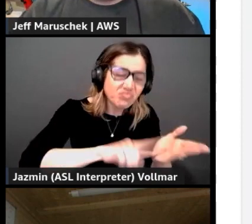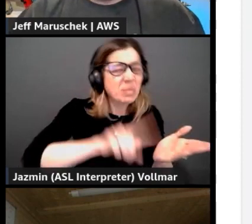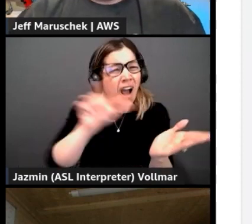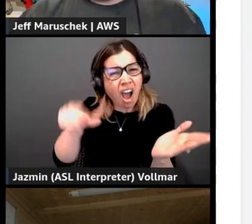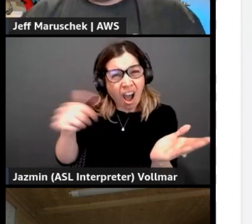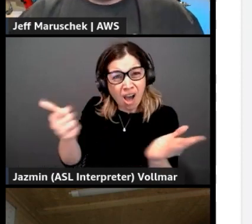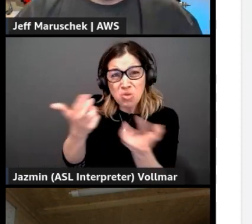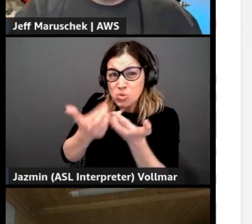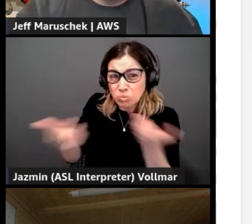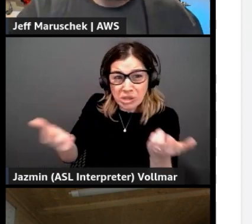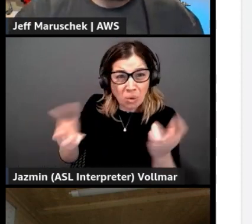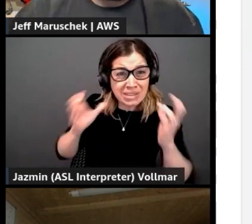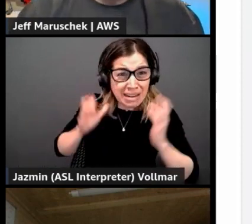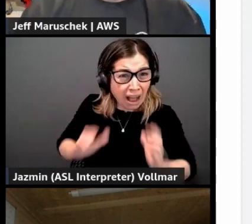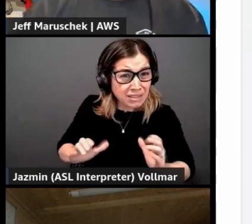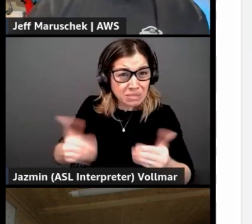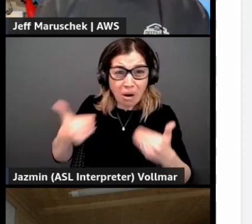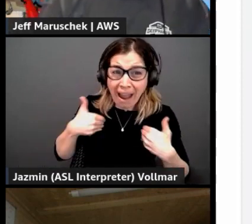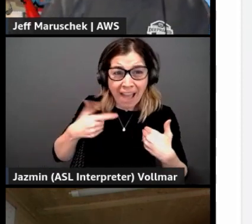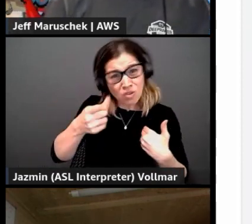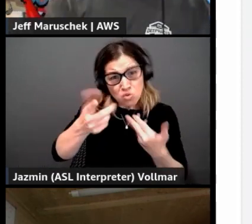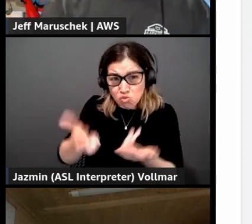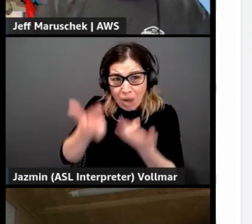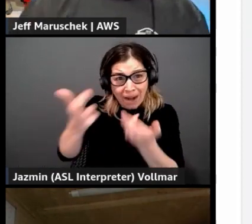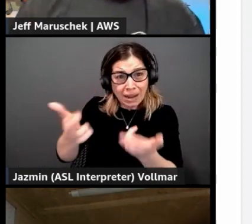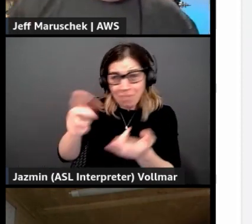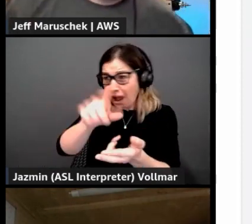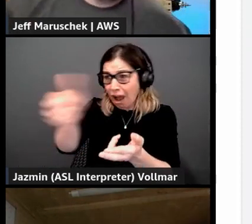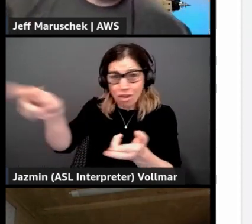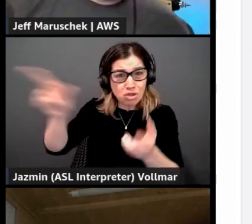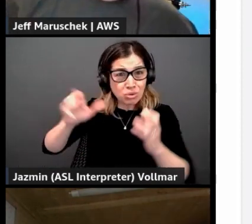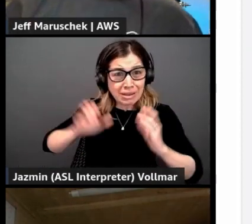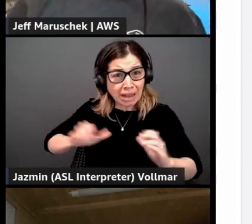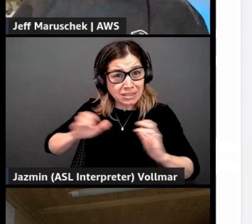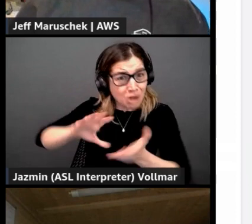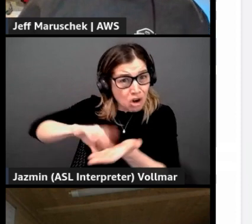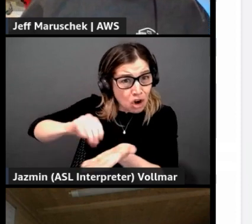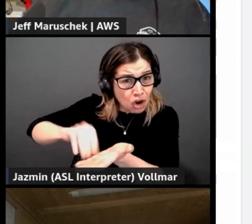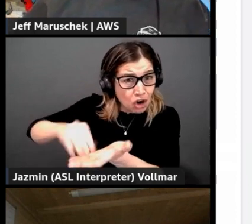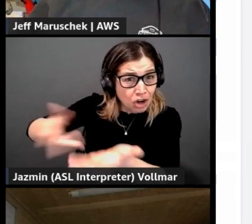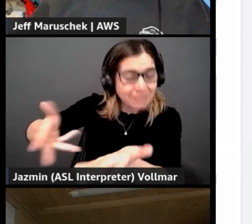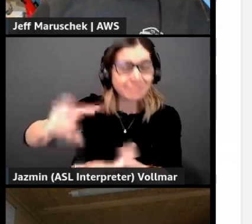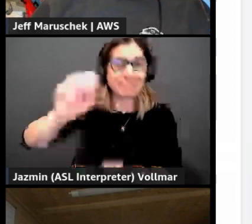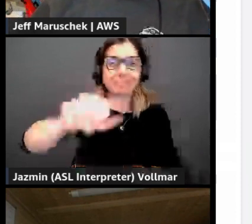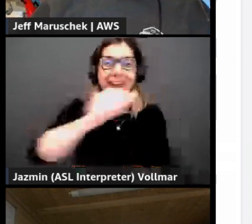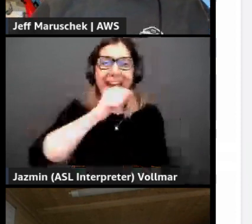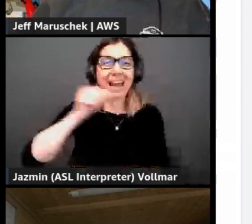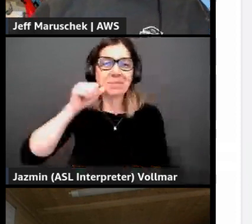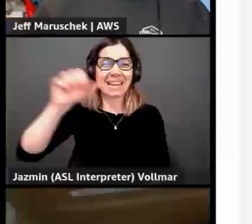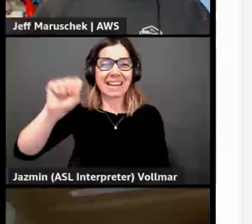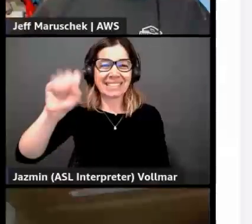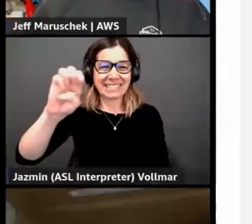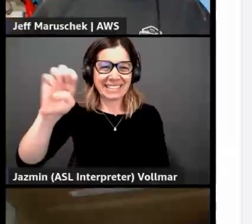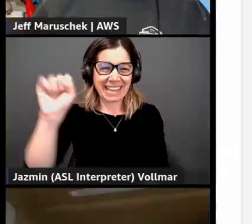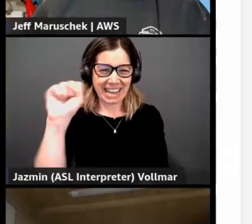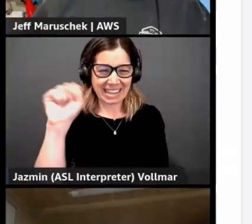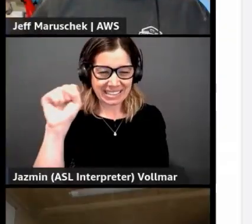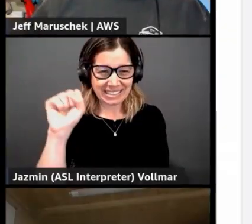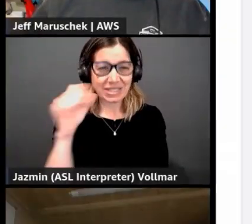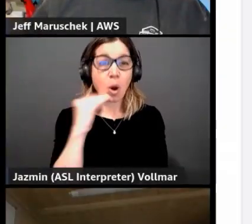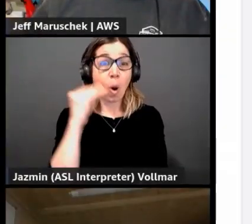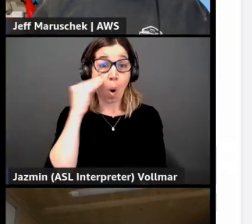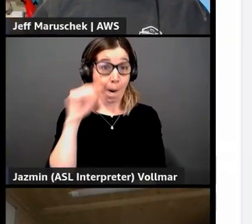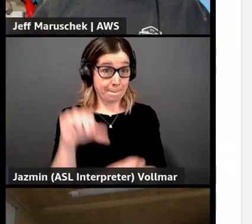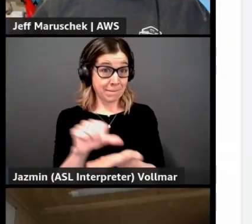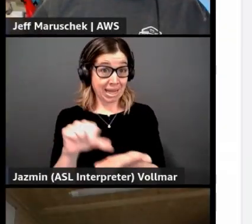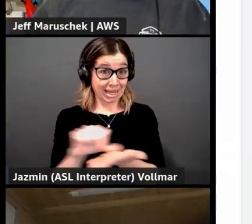resources that you would point customers to learn more about the new feature? Yeah, there's the Amazon SES homepage. If you